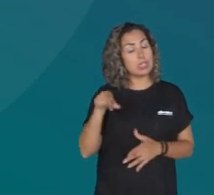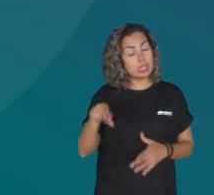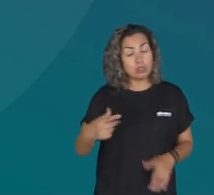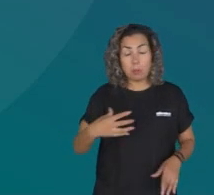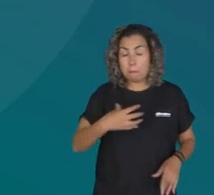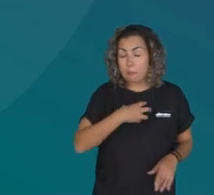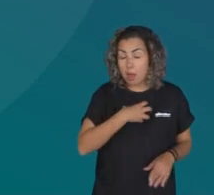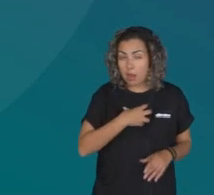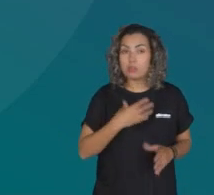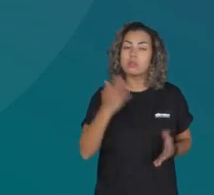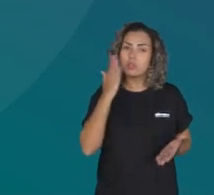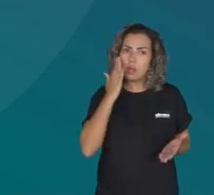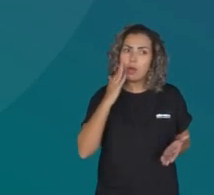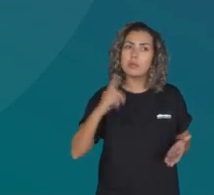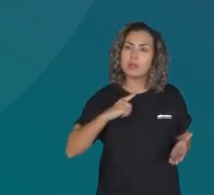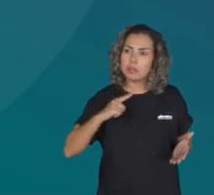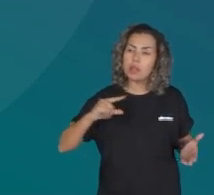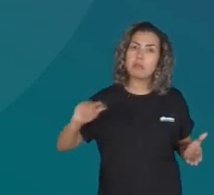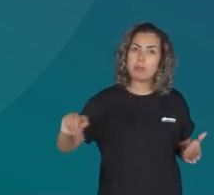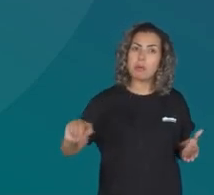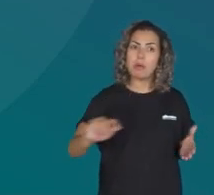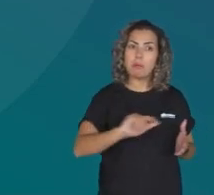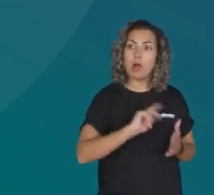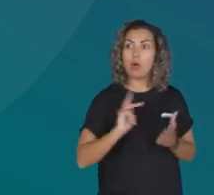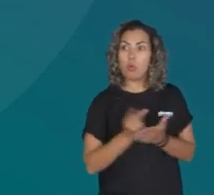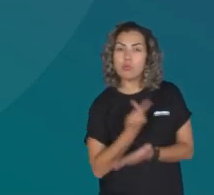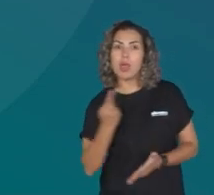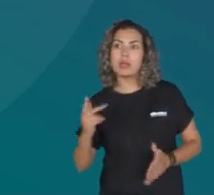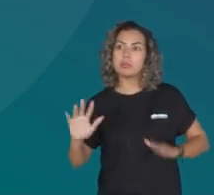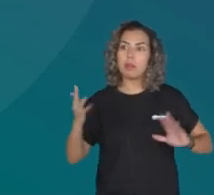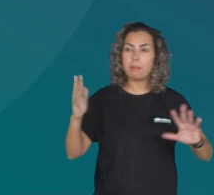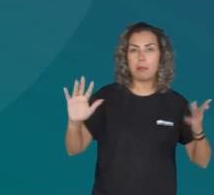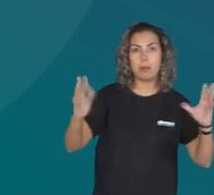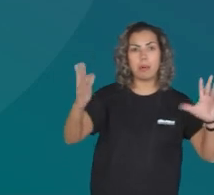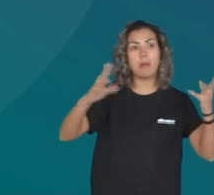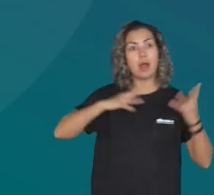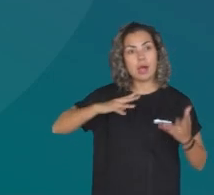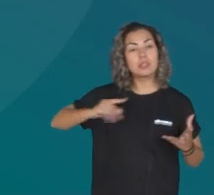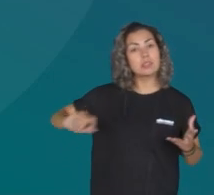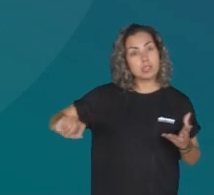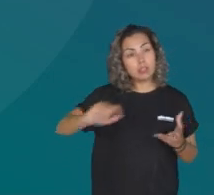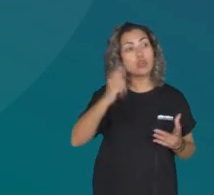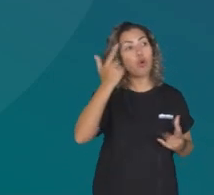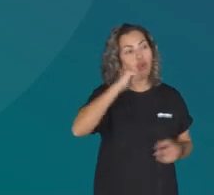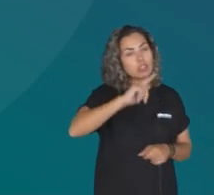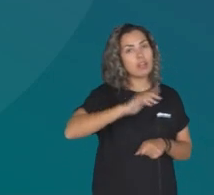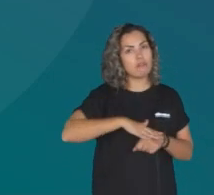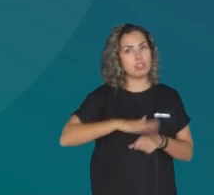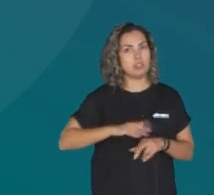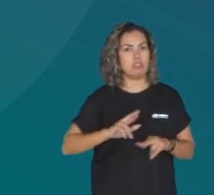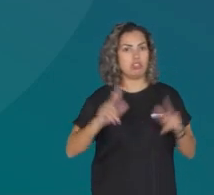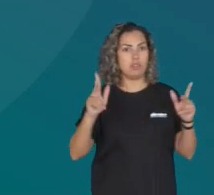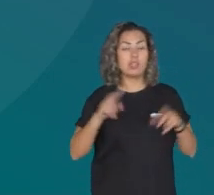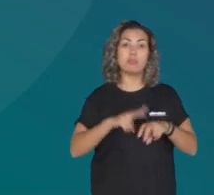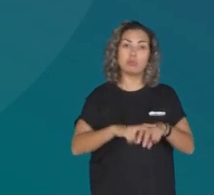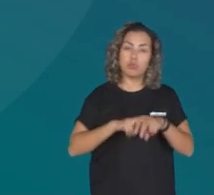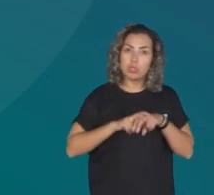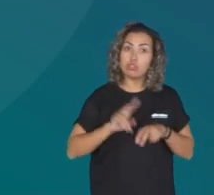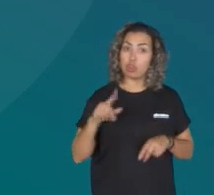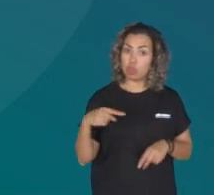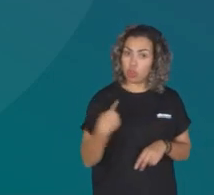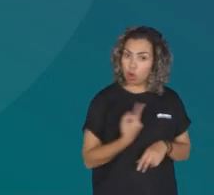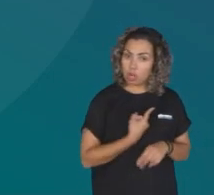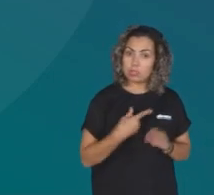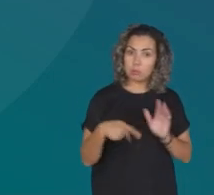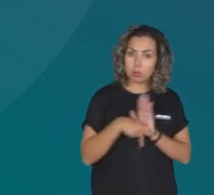pilot activities by cities where cities make a difference. And this is why we at UNEP, we are working